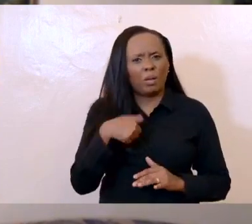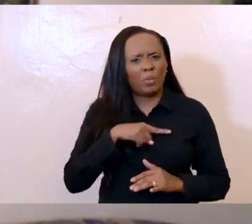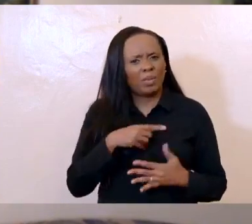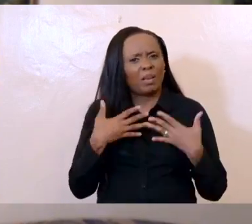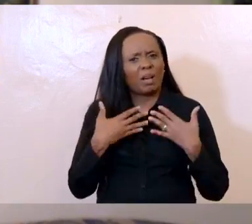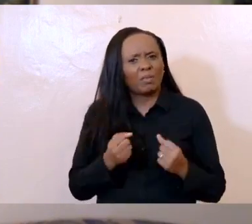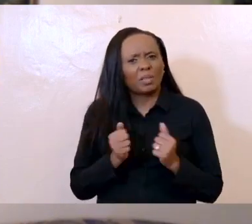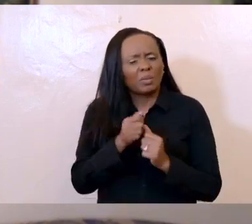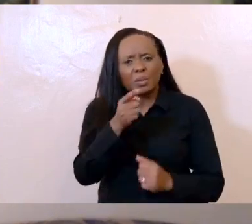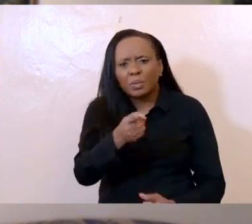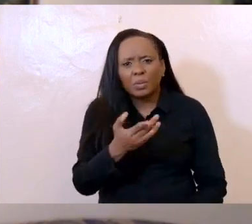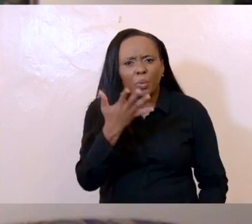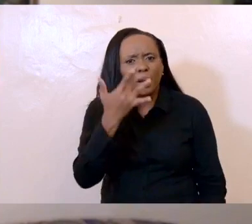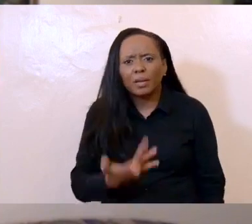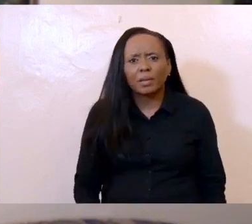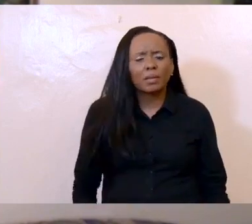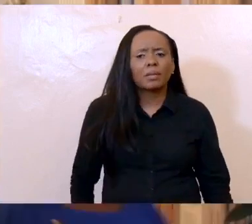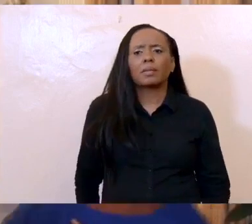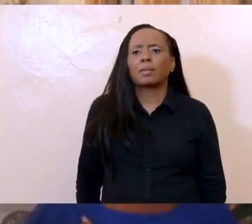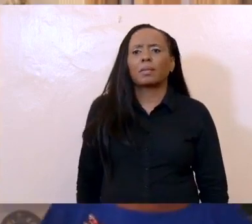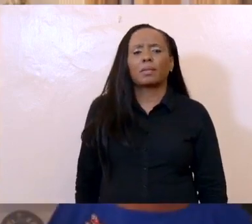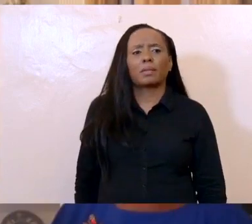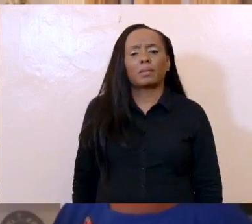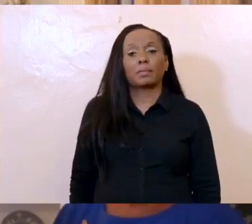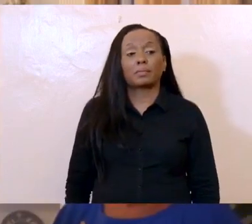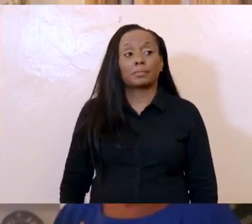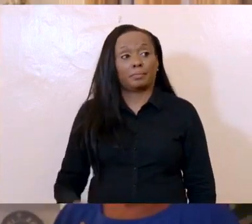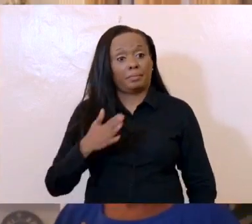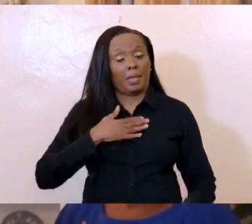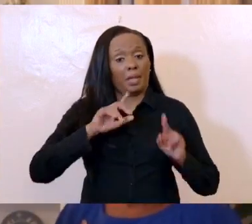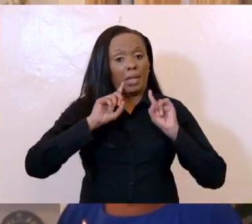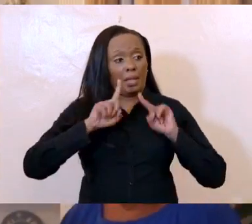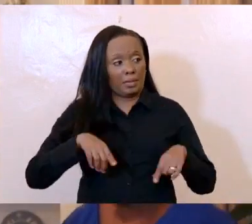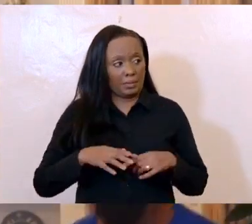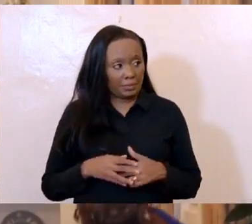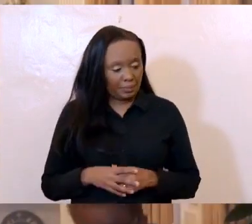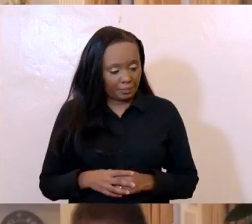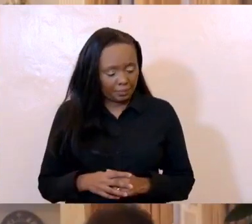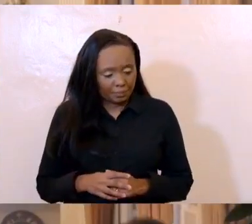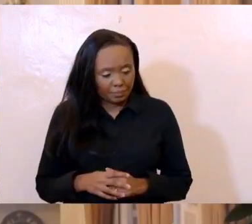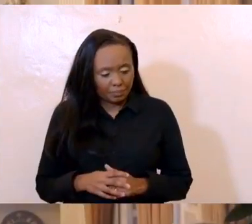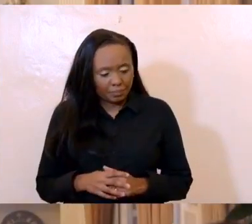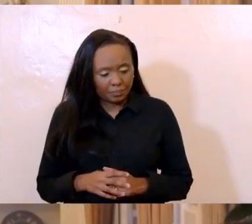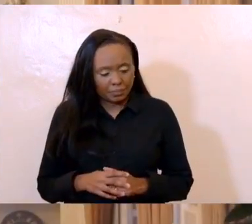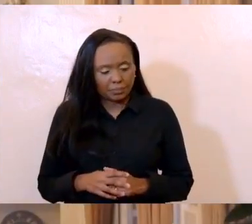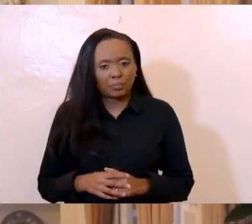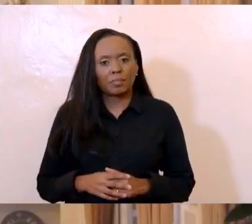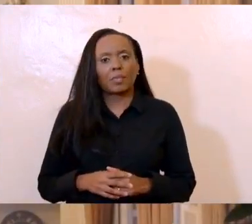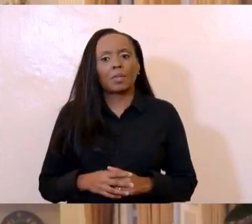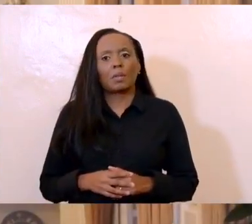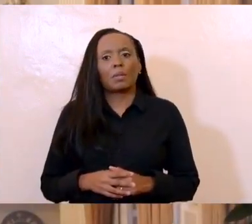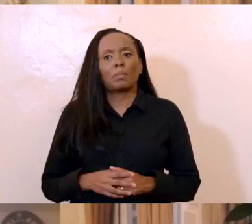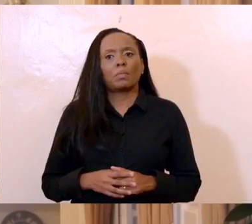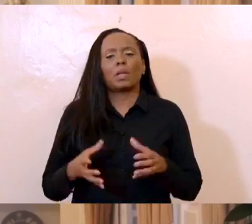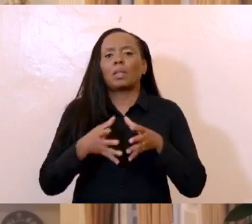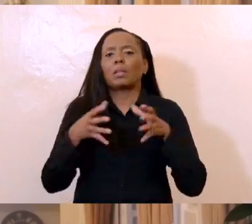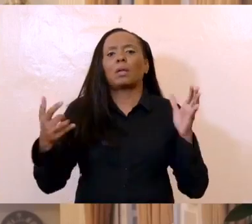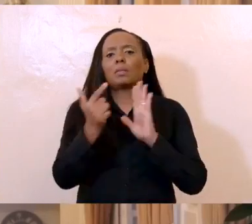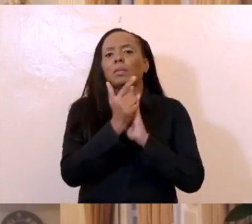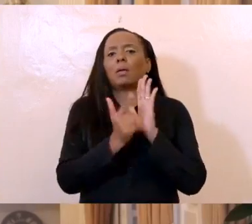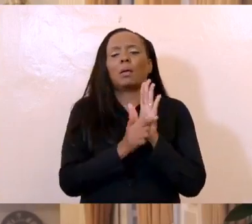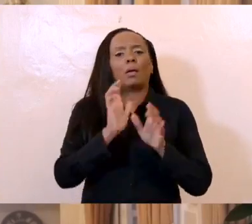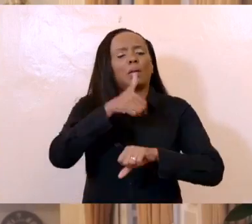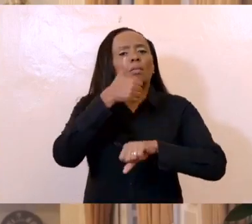now? My answer to that, David, is this. We have a lot of laws in this country,